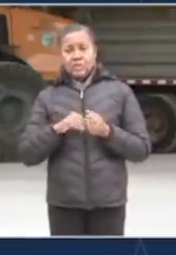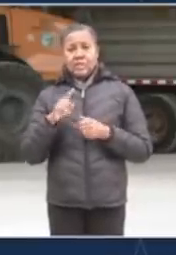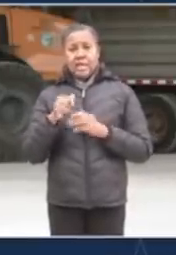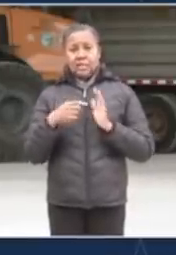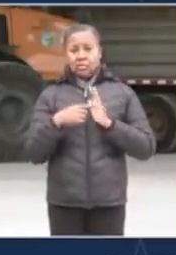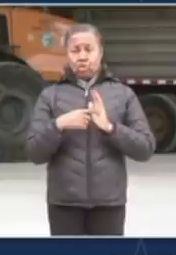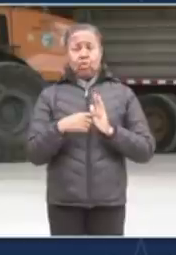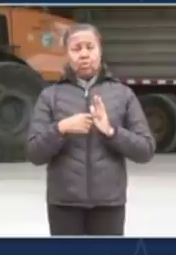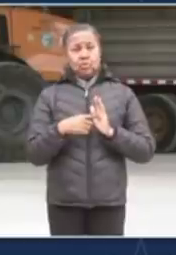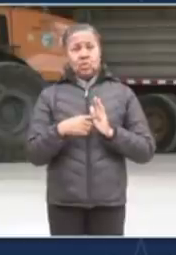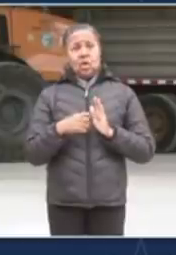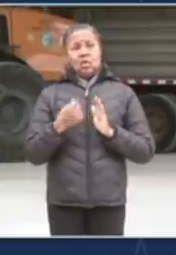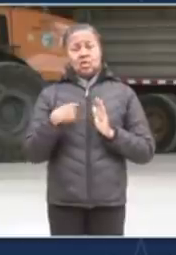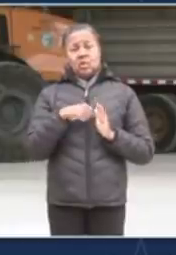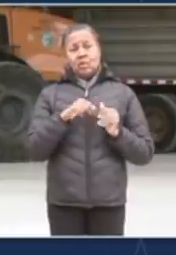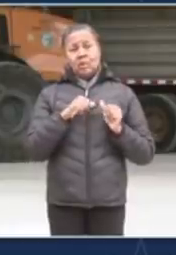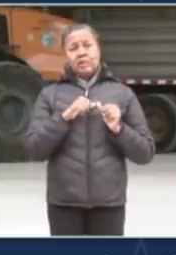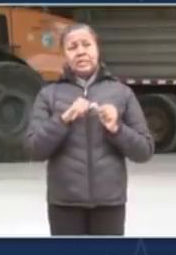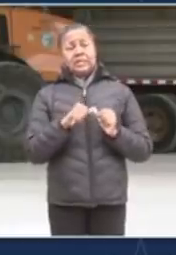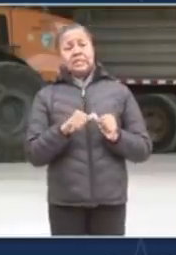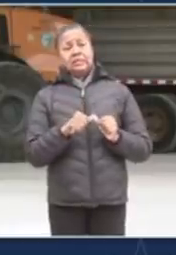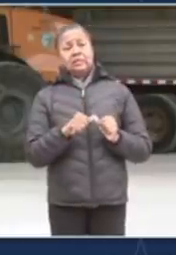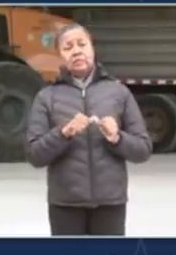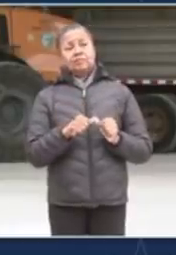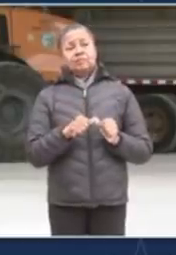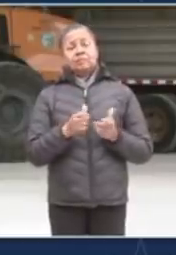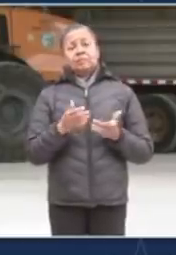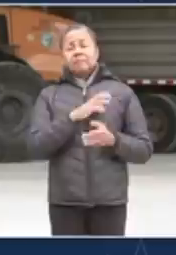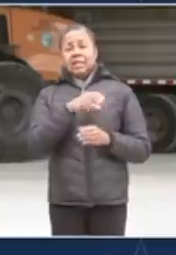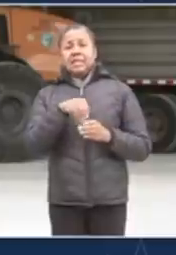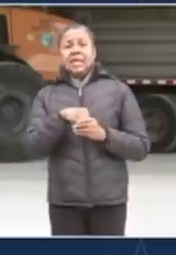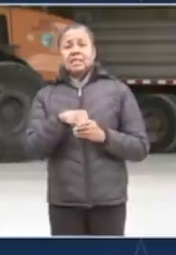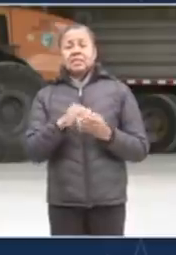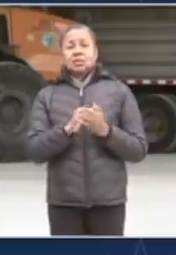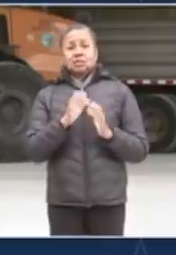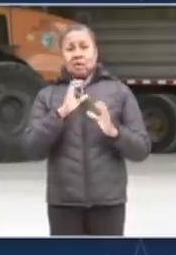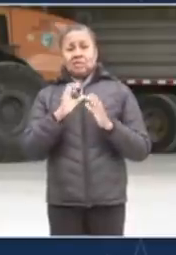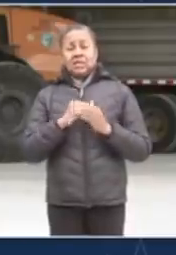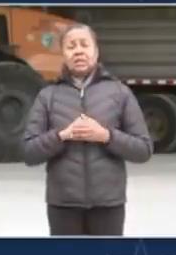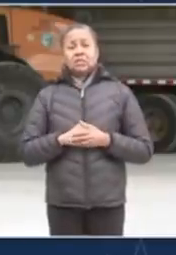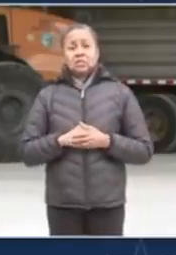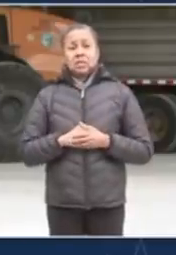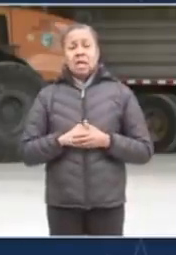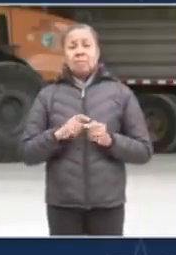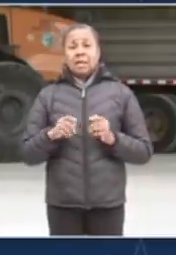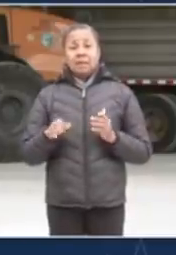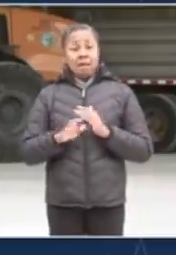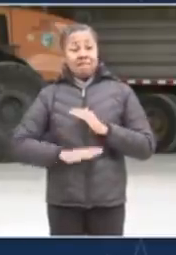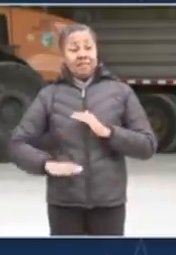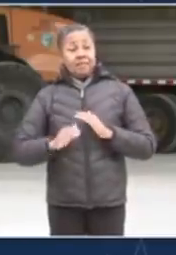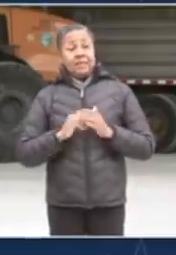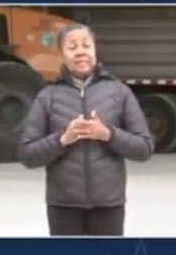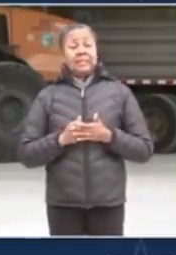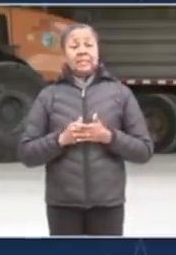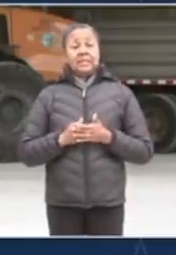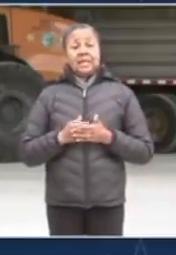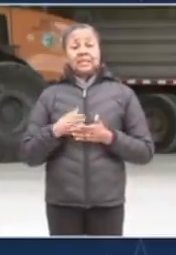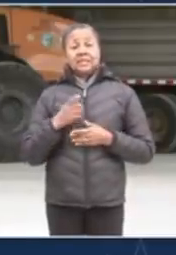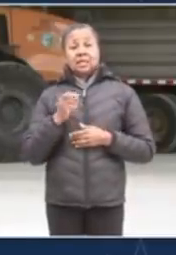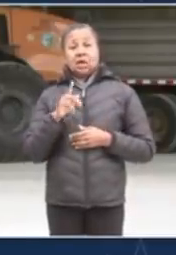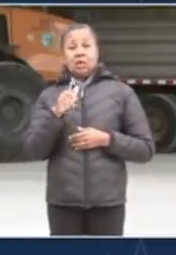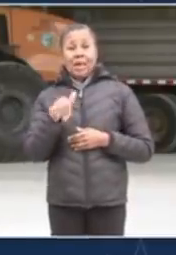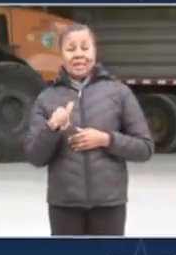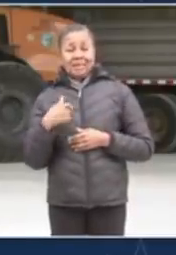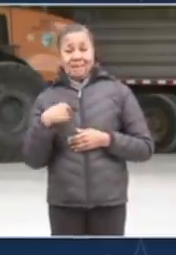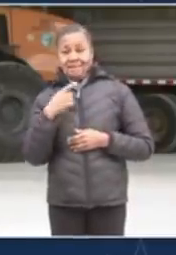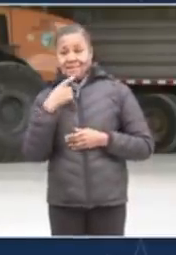shows. So we're going to keep being engaged in those conversations. But fundamentally, as Dr. Arna and